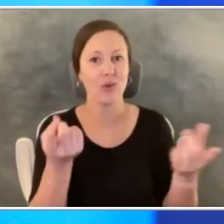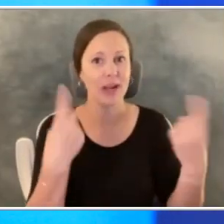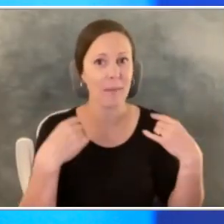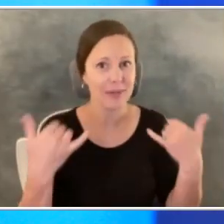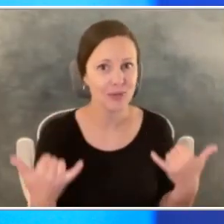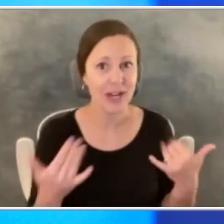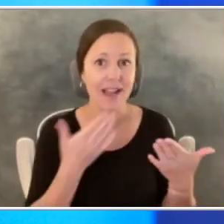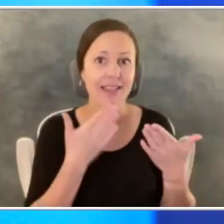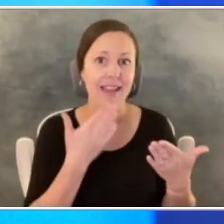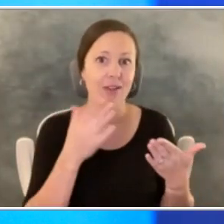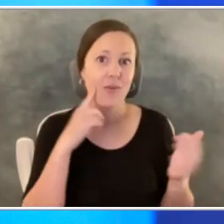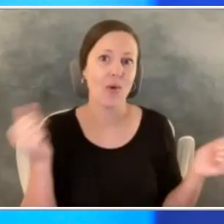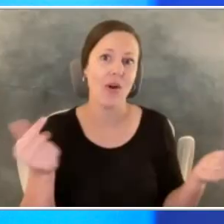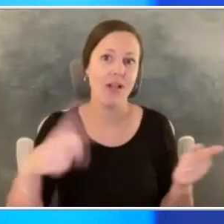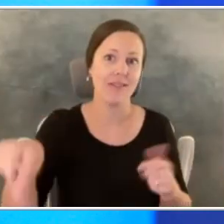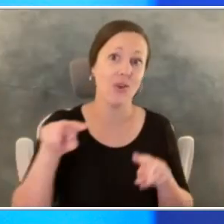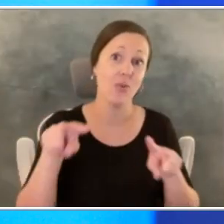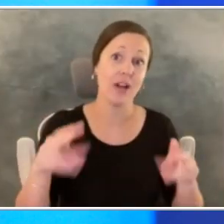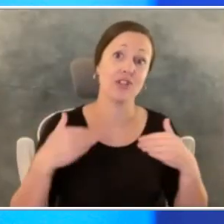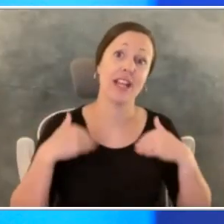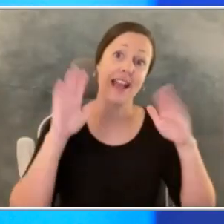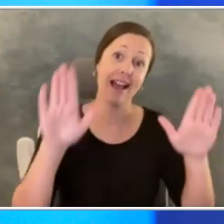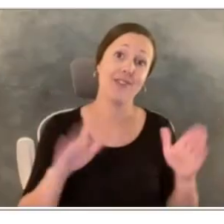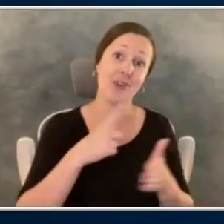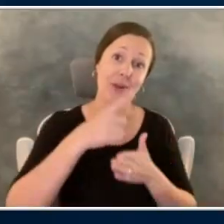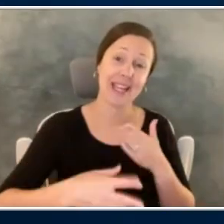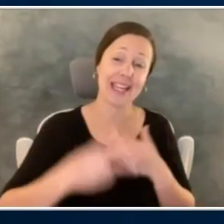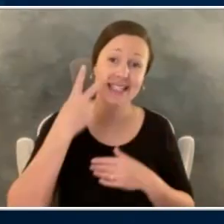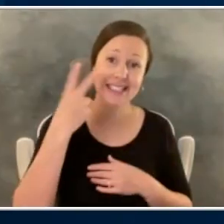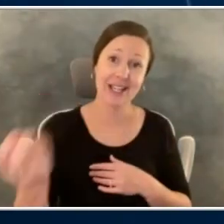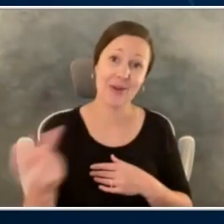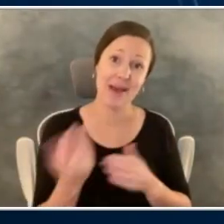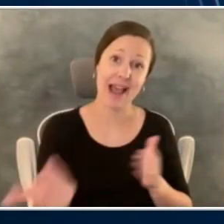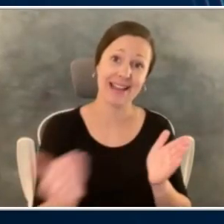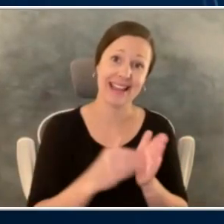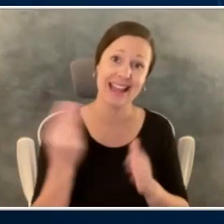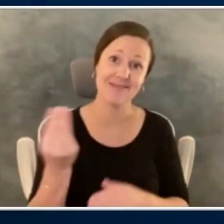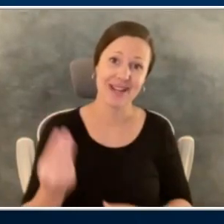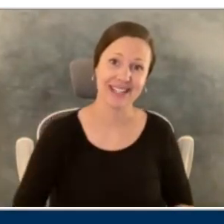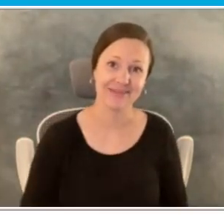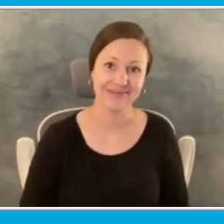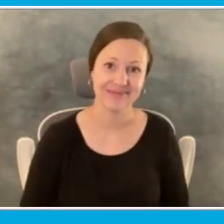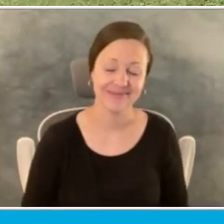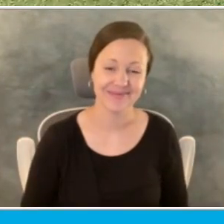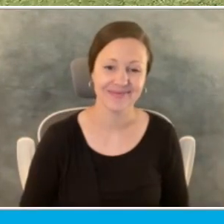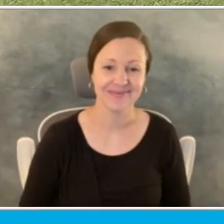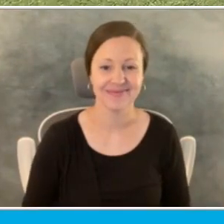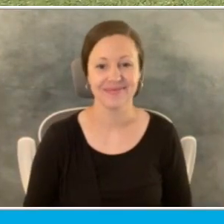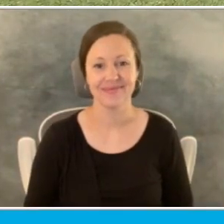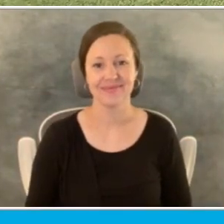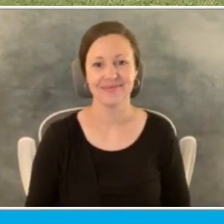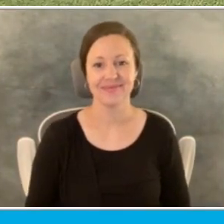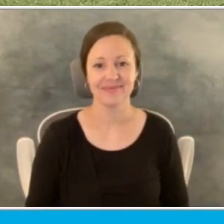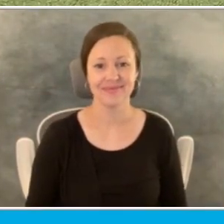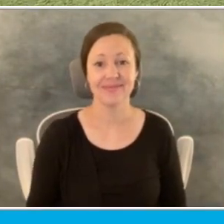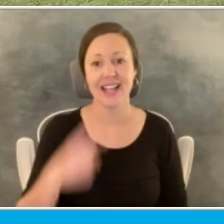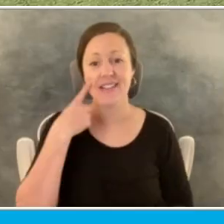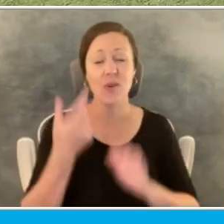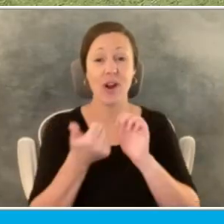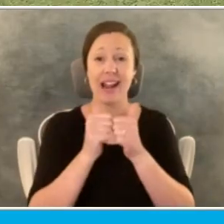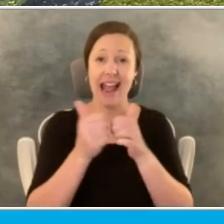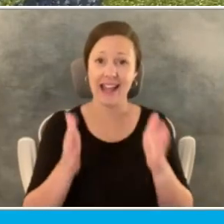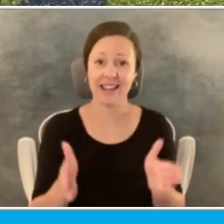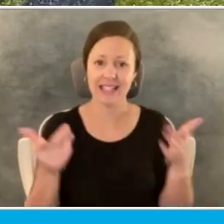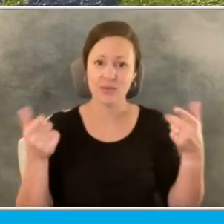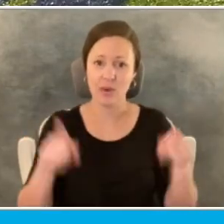for joining us. Have a great weekend, and we'll see you back here on Monday. Coming up Monday on the Morning Medical Update. For athletes, what happens off